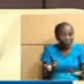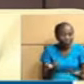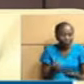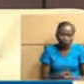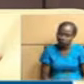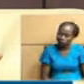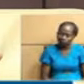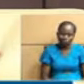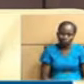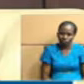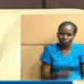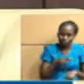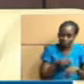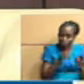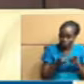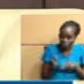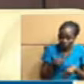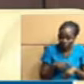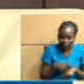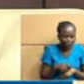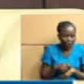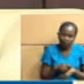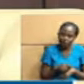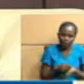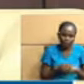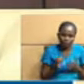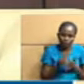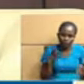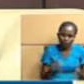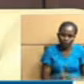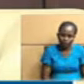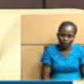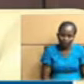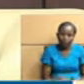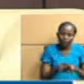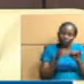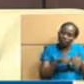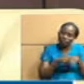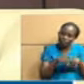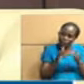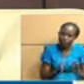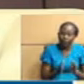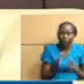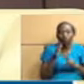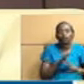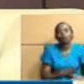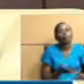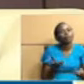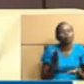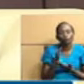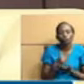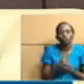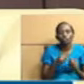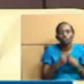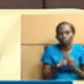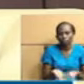ago during normal times. Now it's abnormal times. So even the farmer is vulnerable now because of that